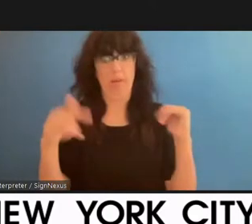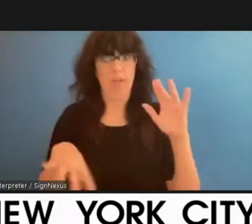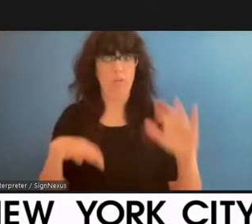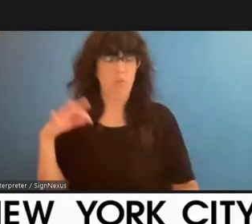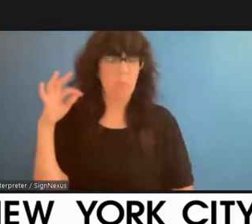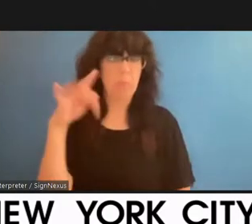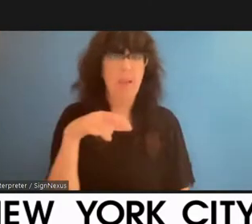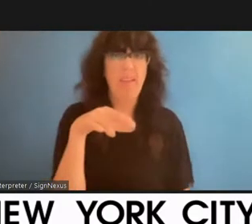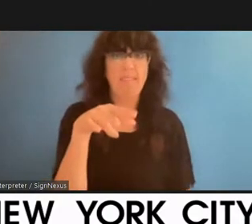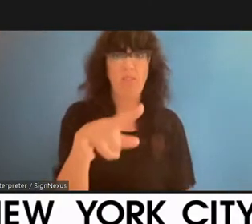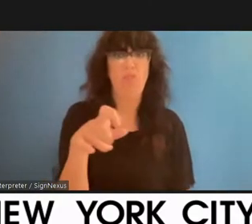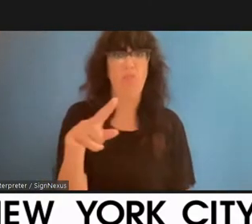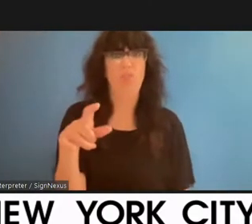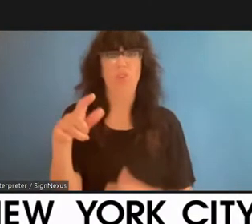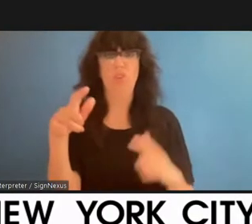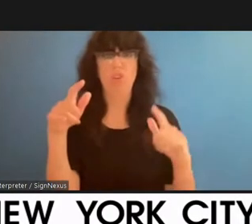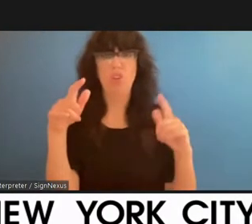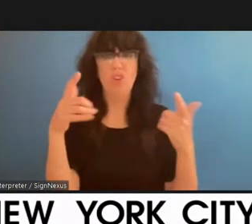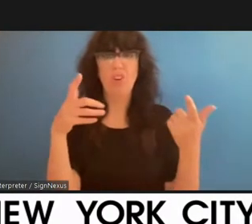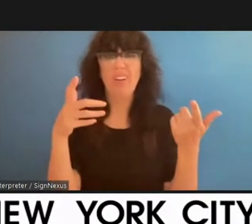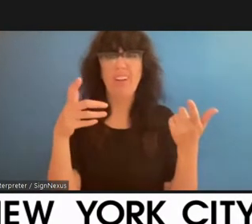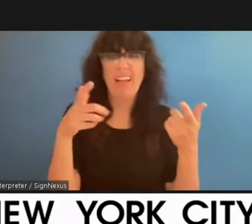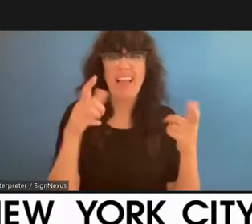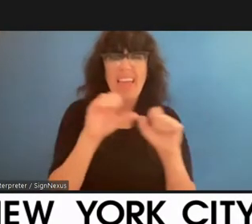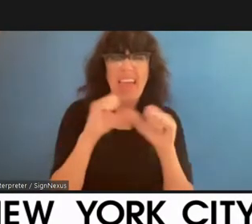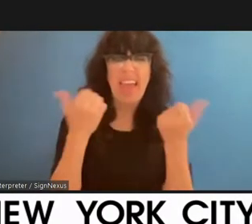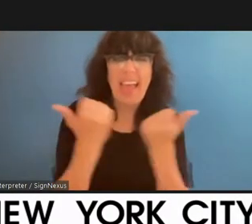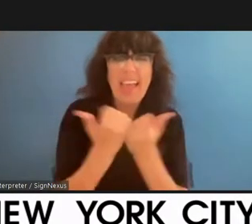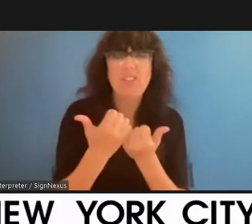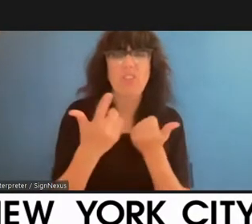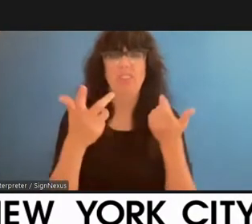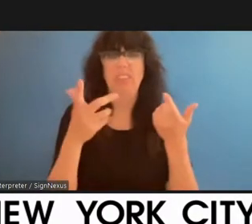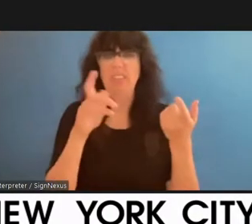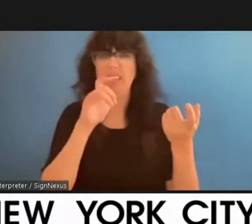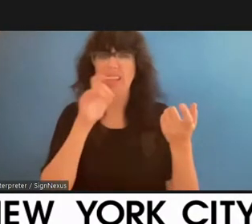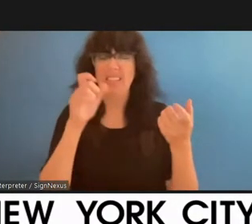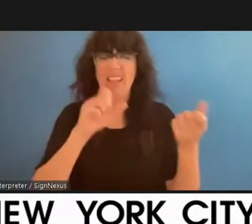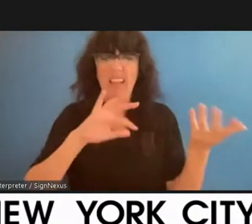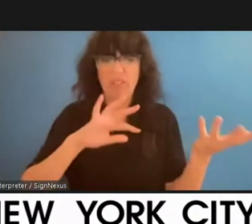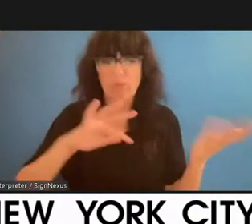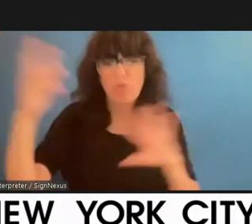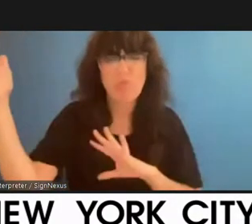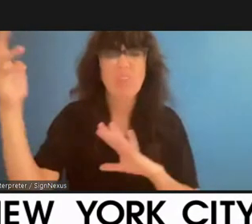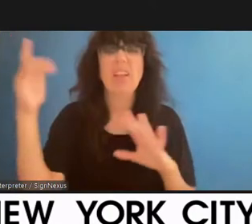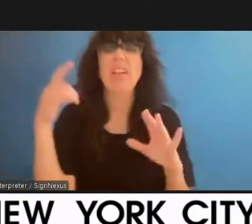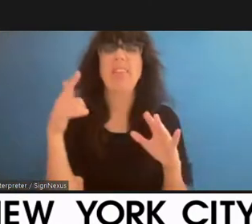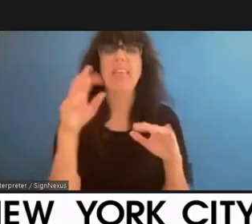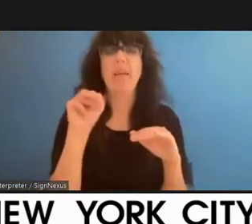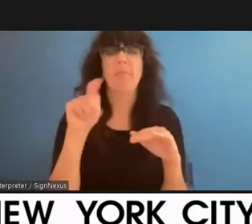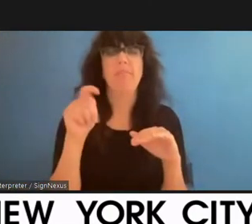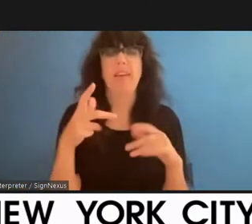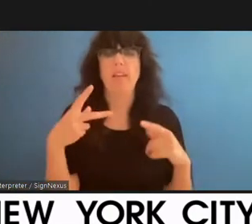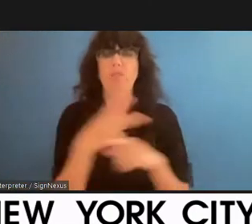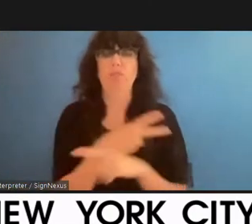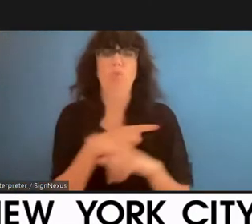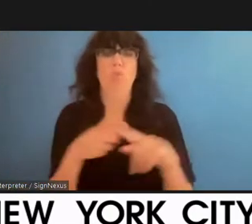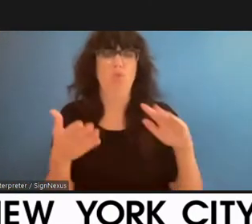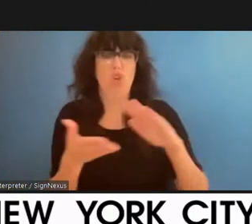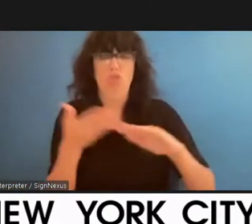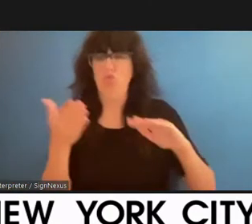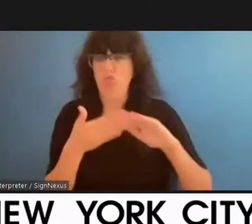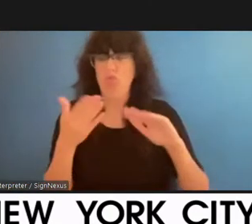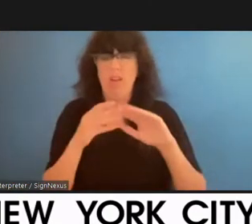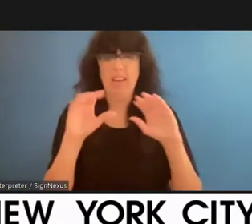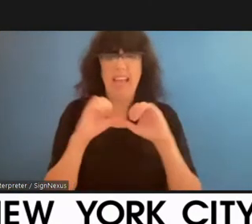agency the mta is the worst run authority in the country period you guys borrow billions of